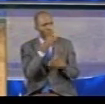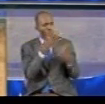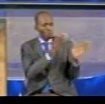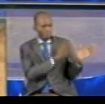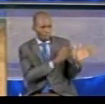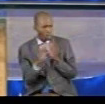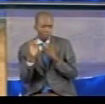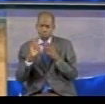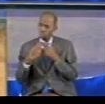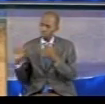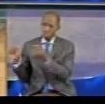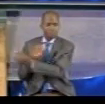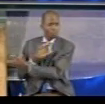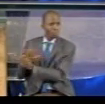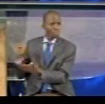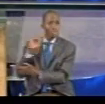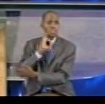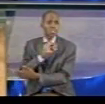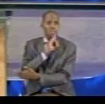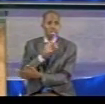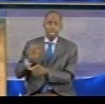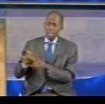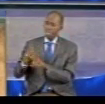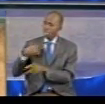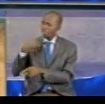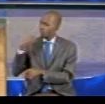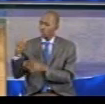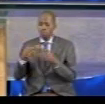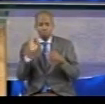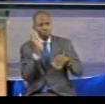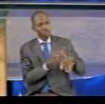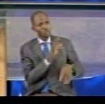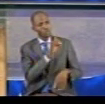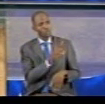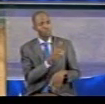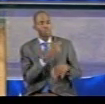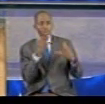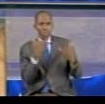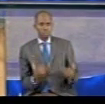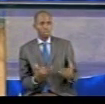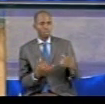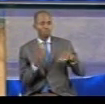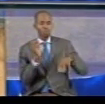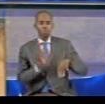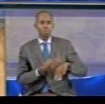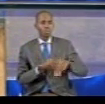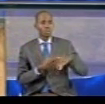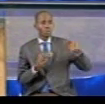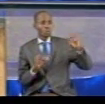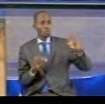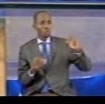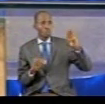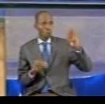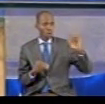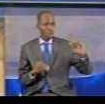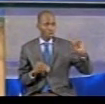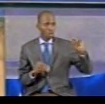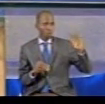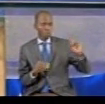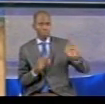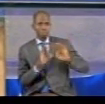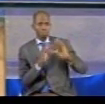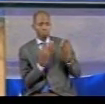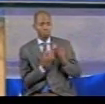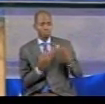was protecting them. An Ammonite, a Moabite shall not enter into the congregation